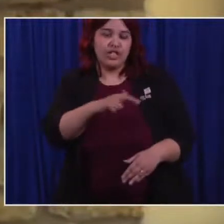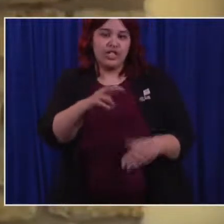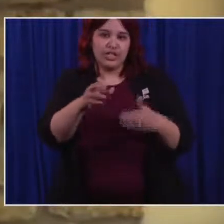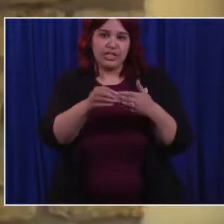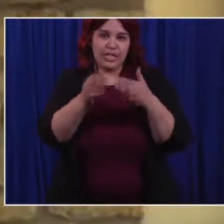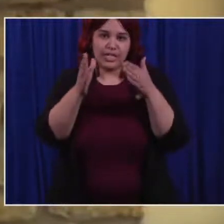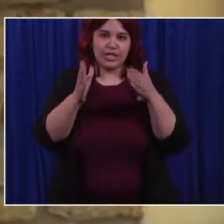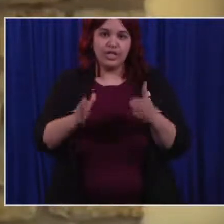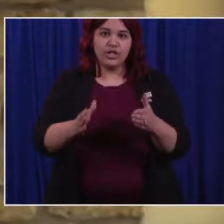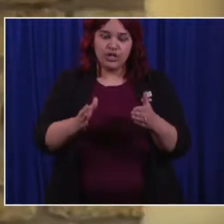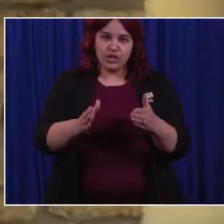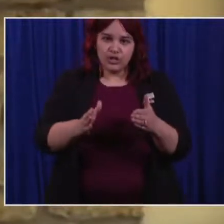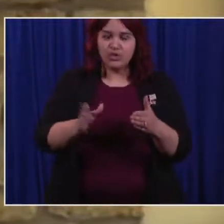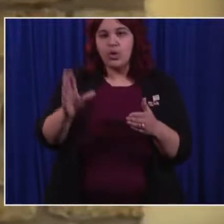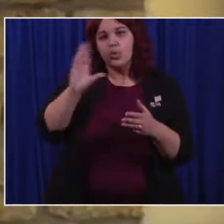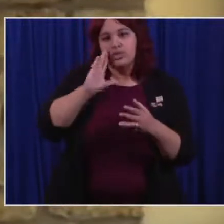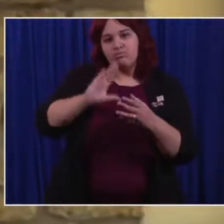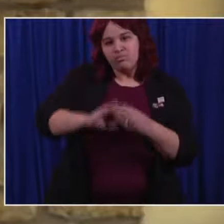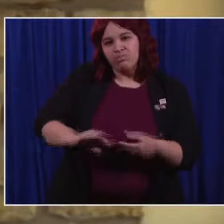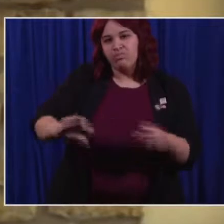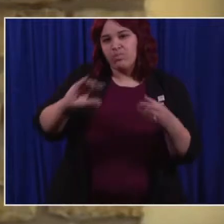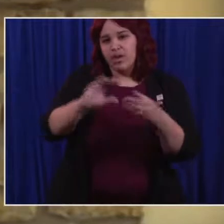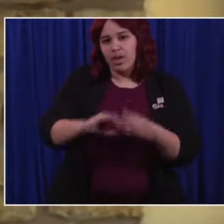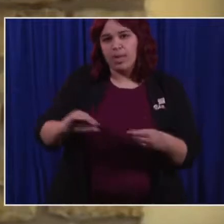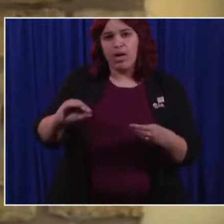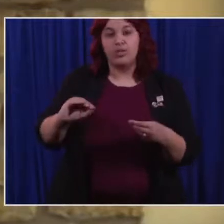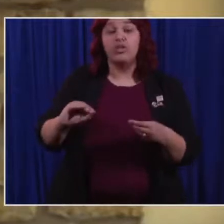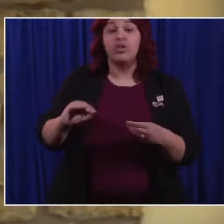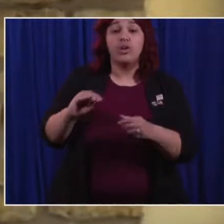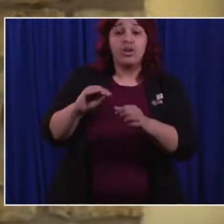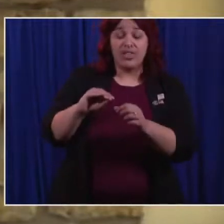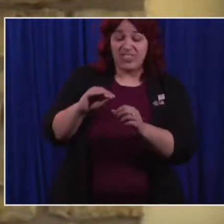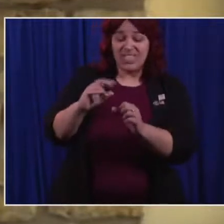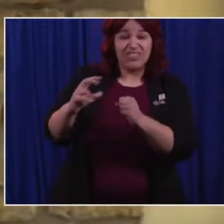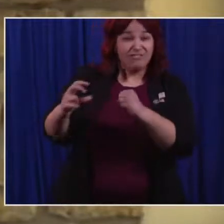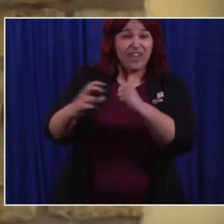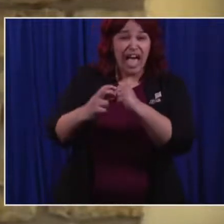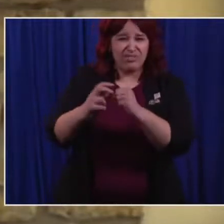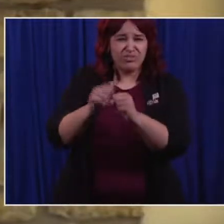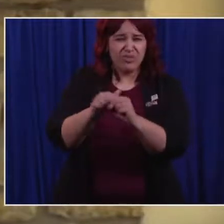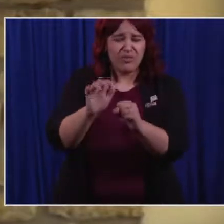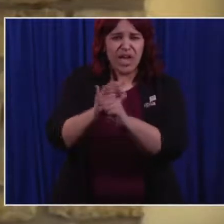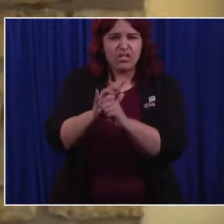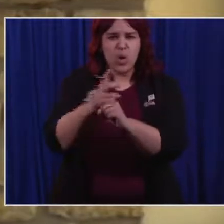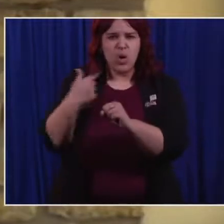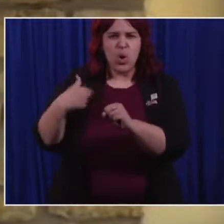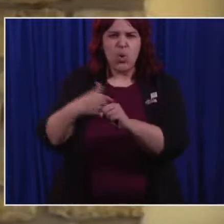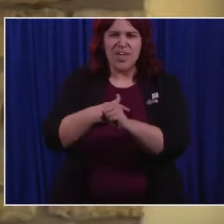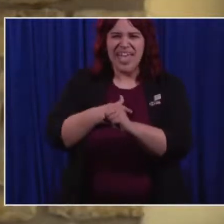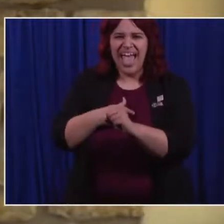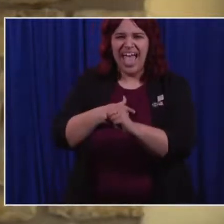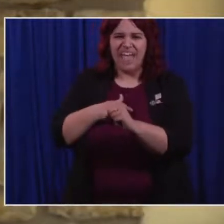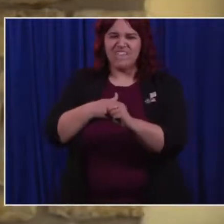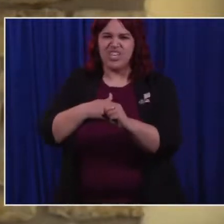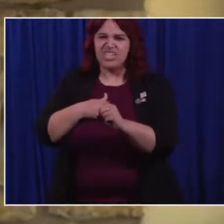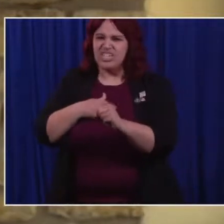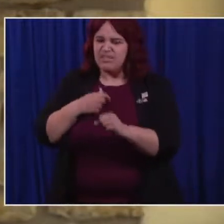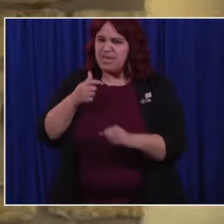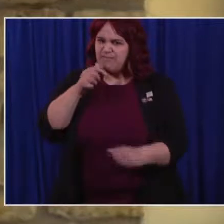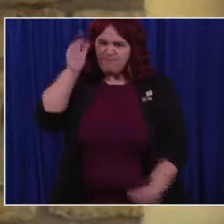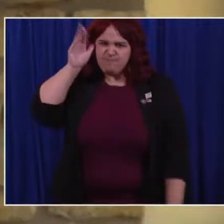how we have fought the virus the Ohio way, the way we always do. and how vitally important it is to